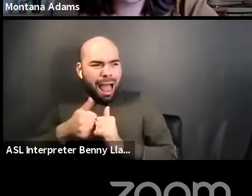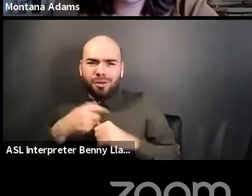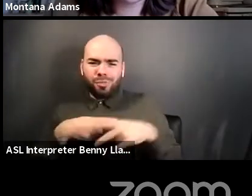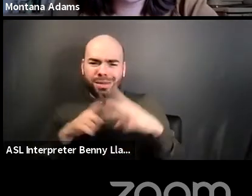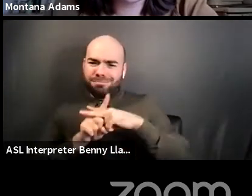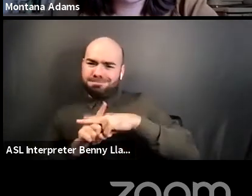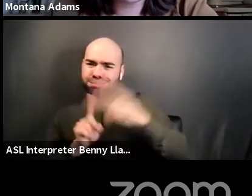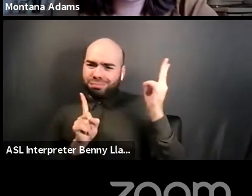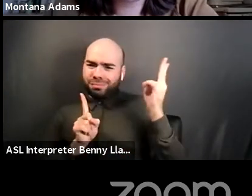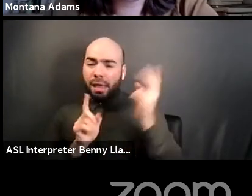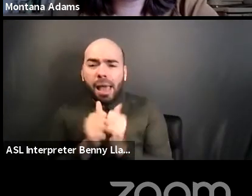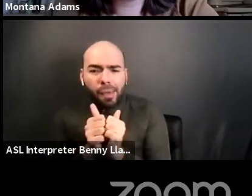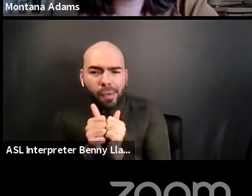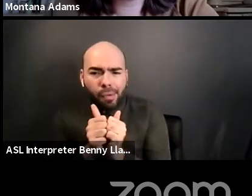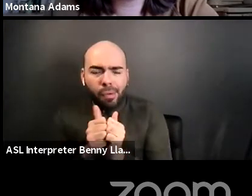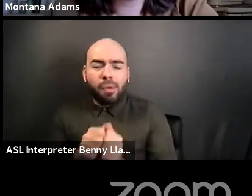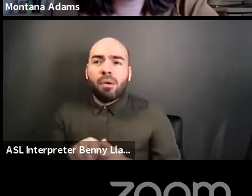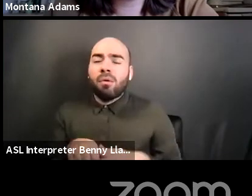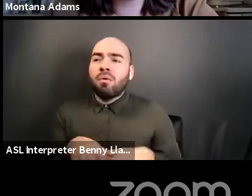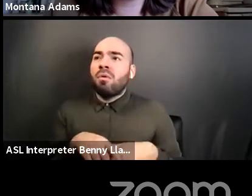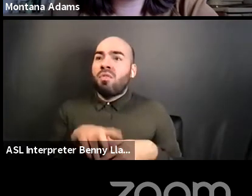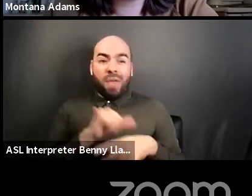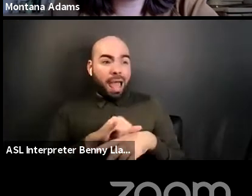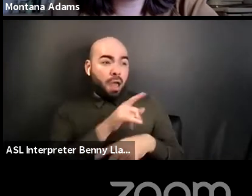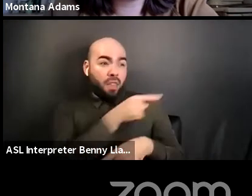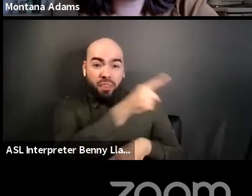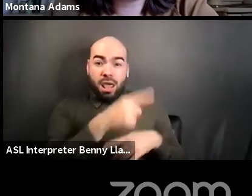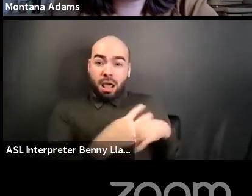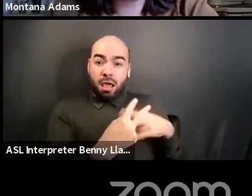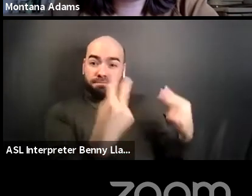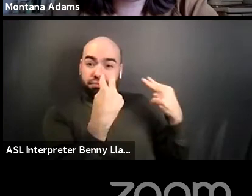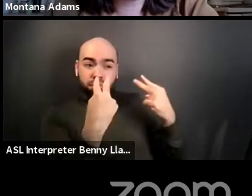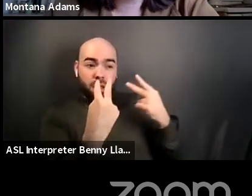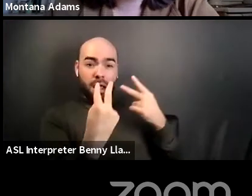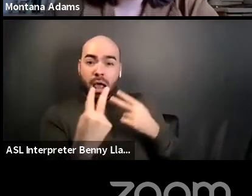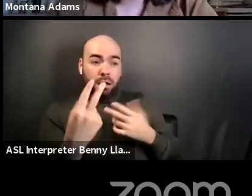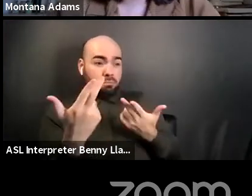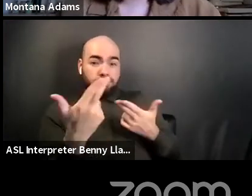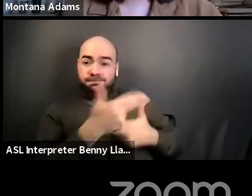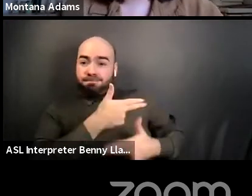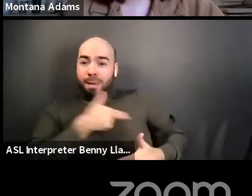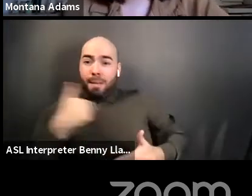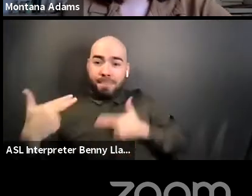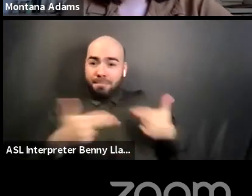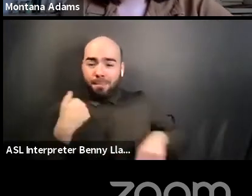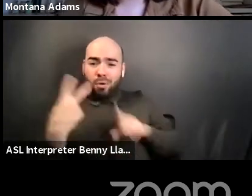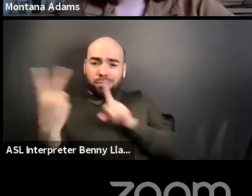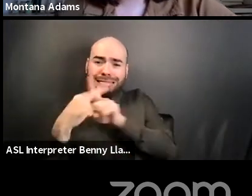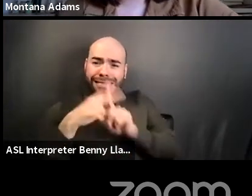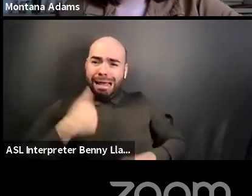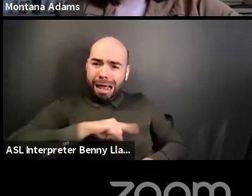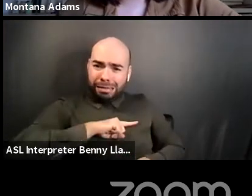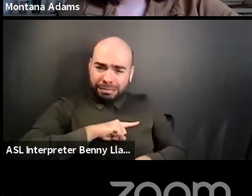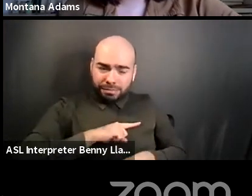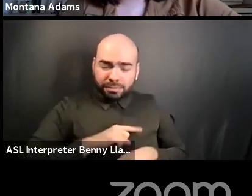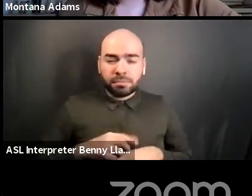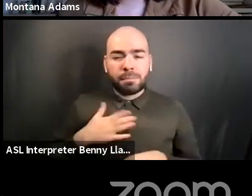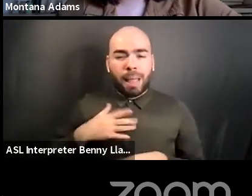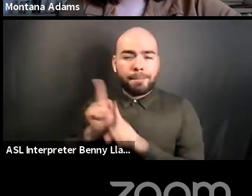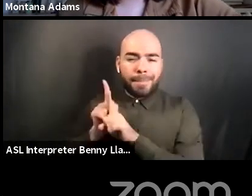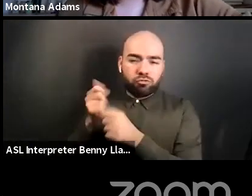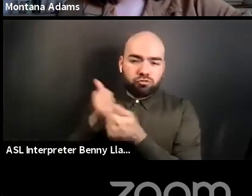you take away all of these elements? But a mentor of mine named Yagawihene Oaks,